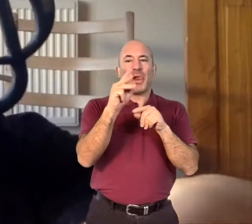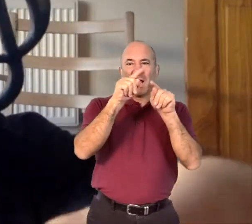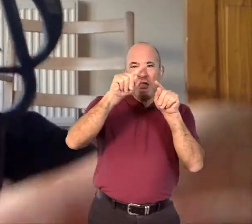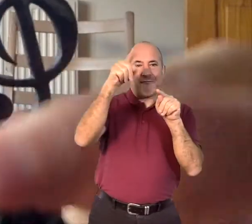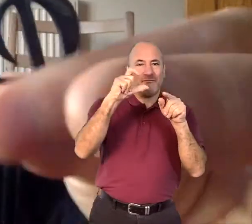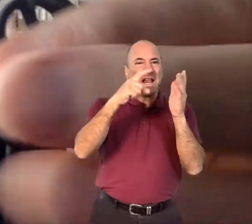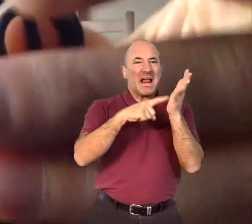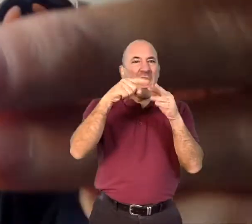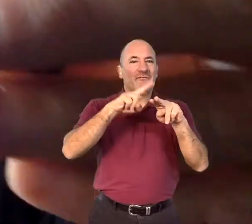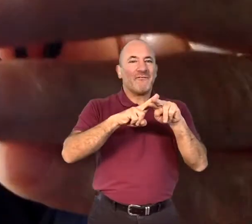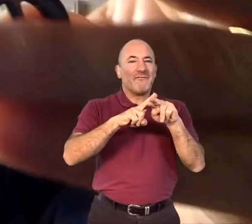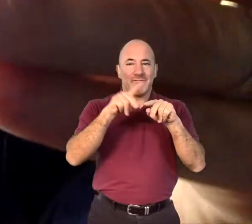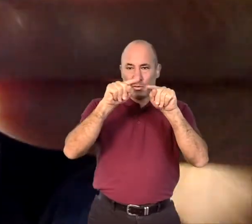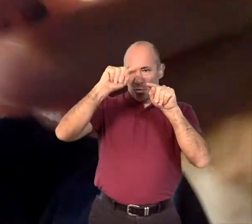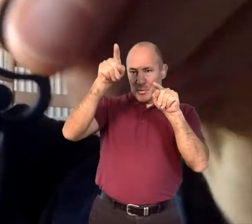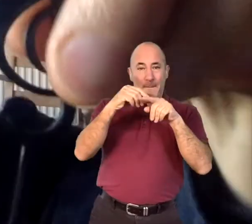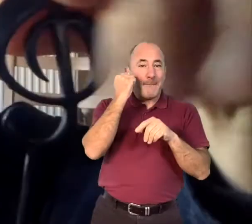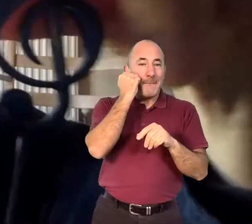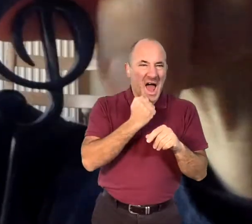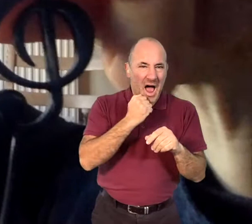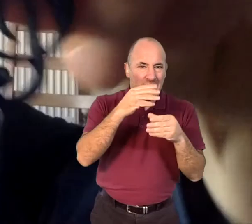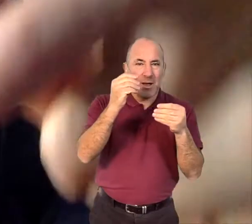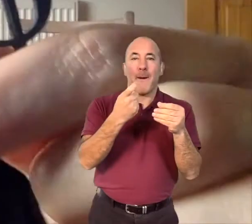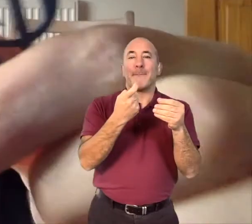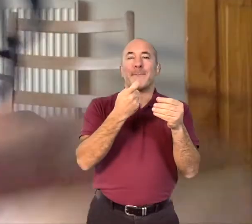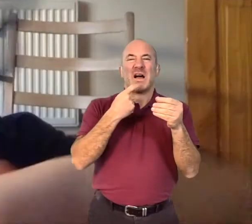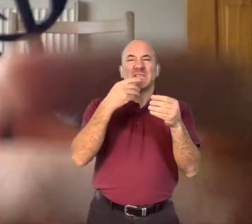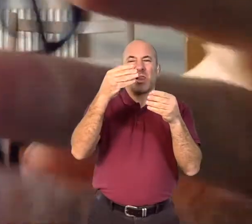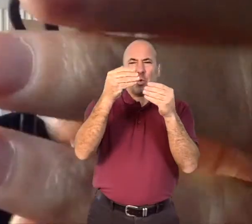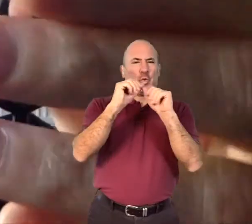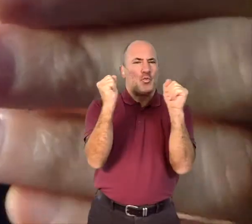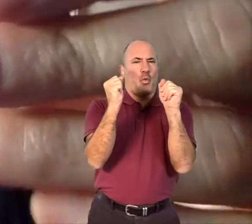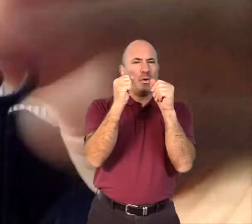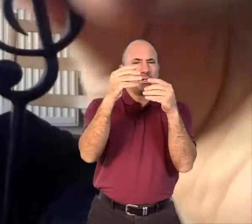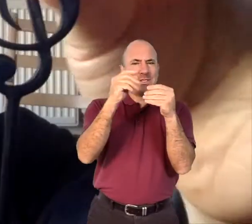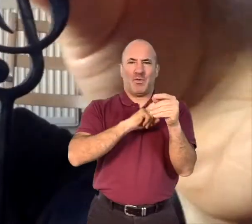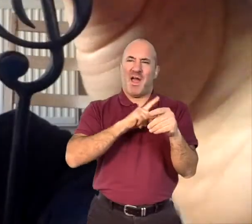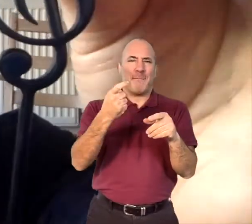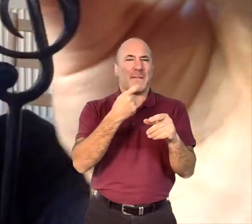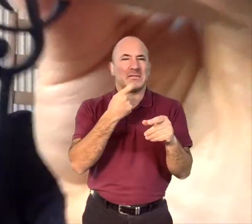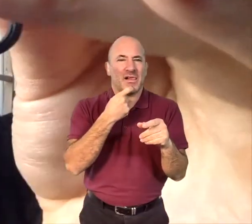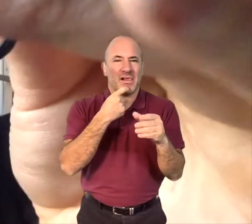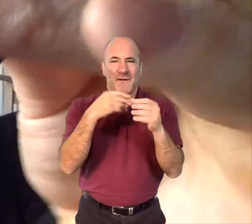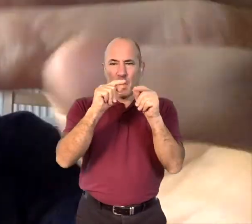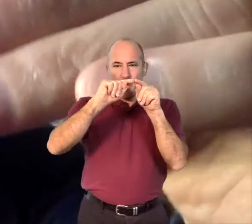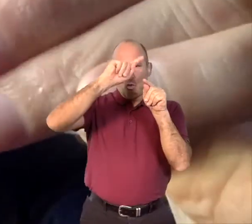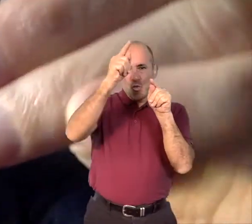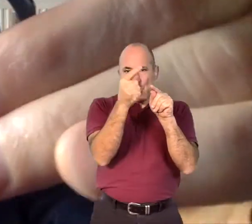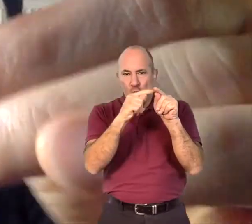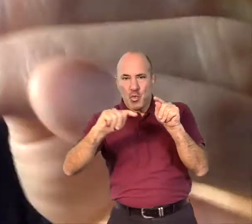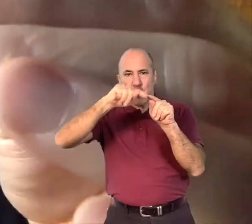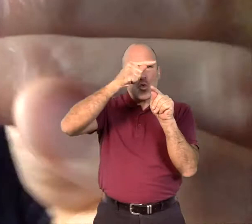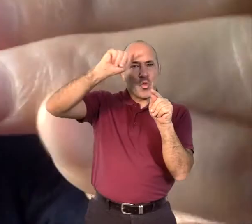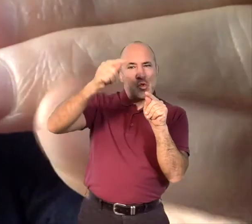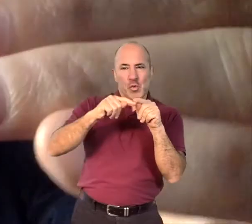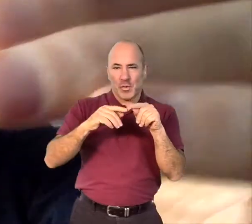and it's black and it's metal, and it feels a little bit cold, mine does, because it's metal, and it has lots